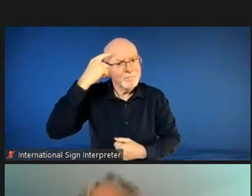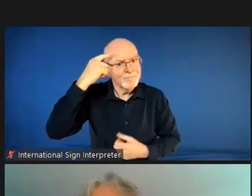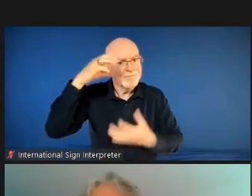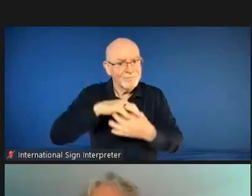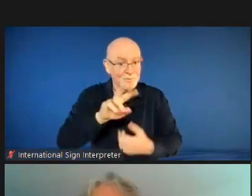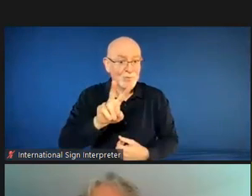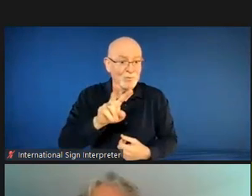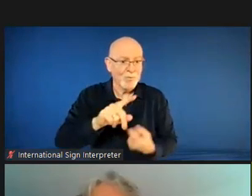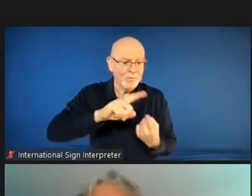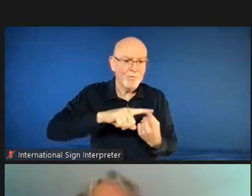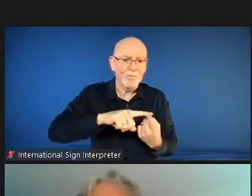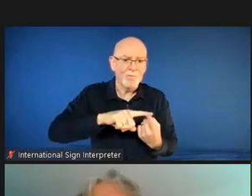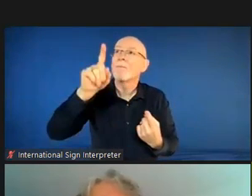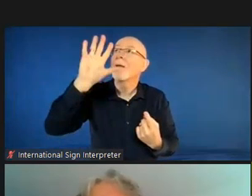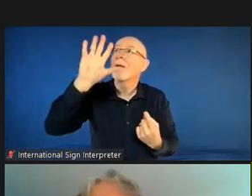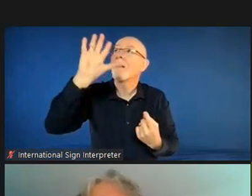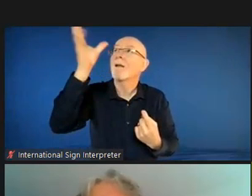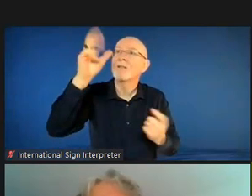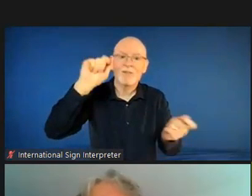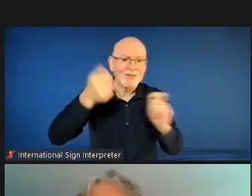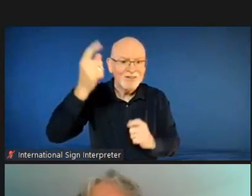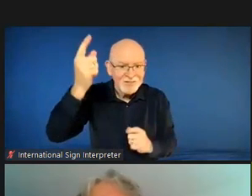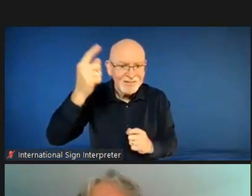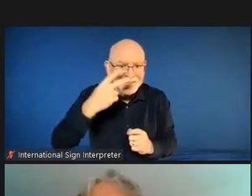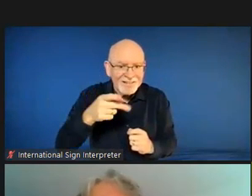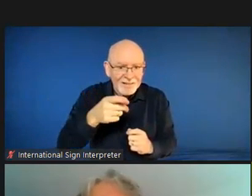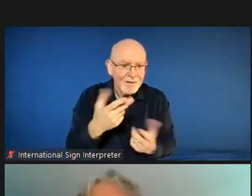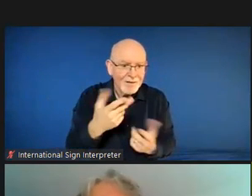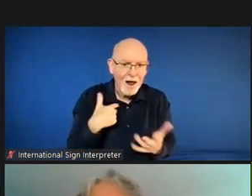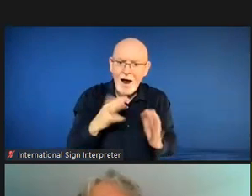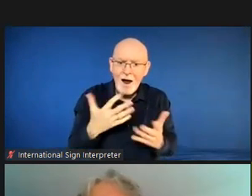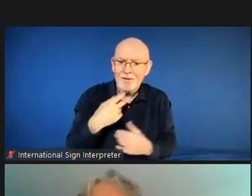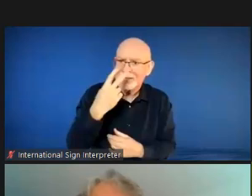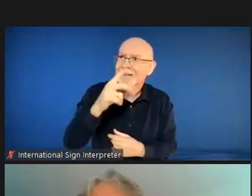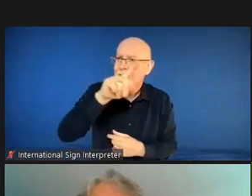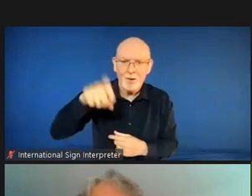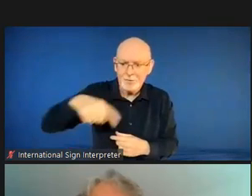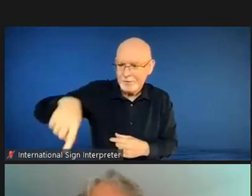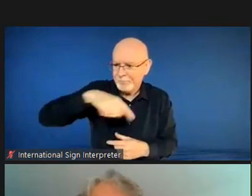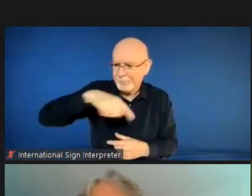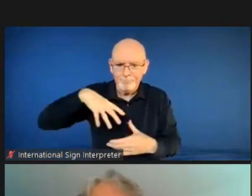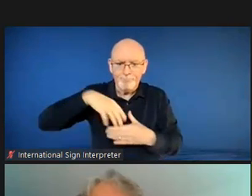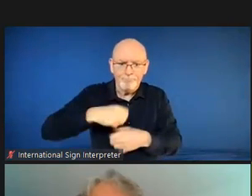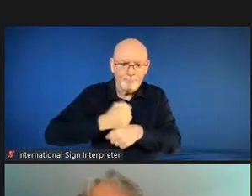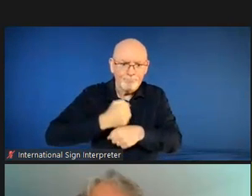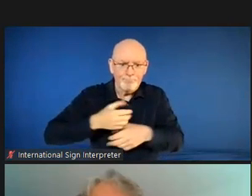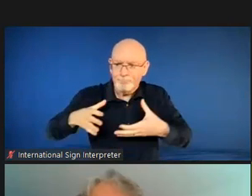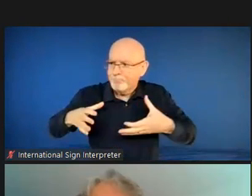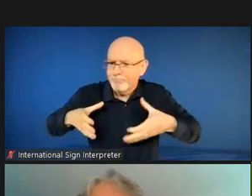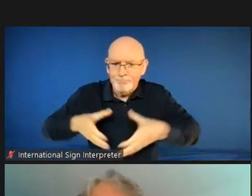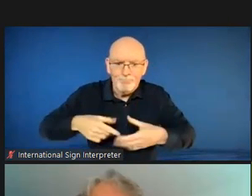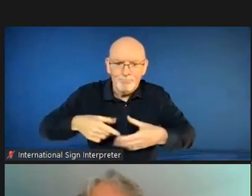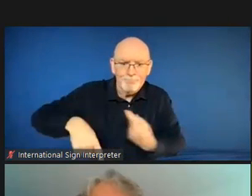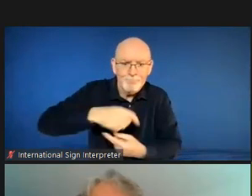inclusive event and supports all people with disabilities, including children. And then after that,